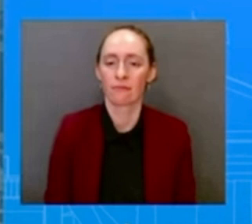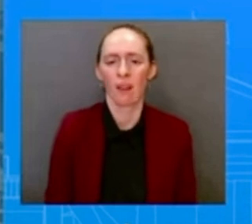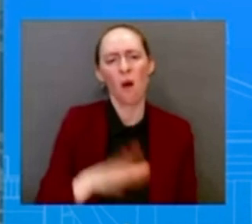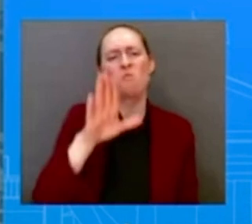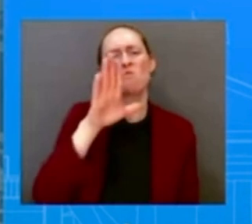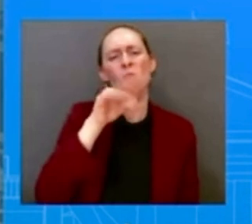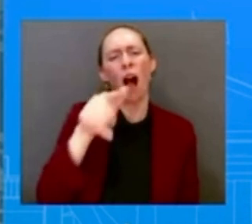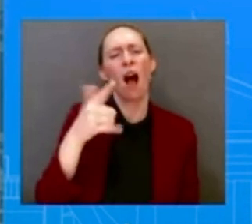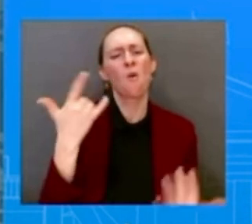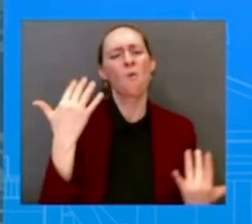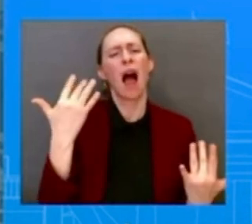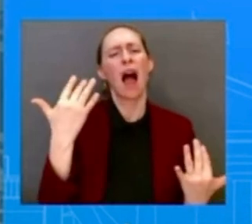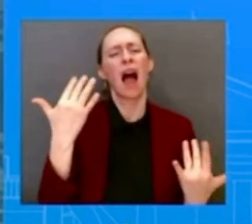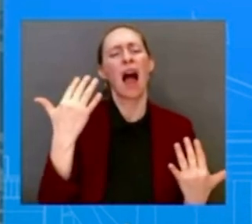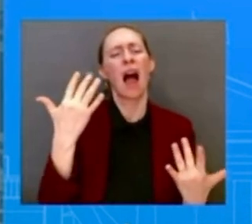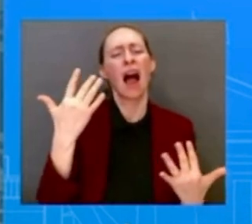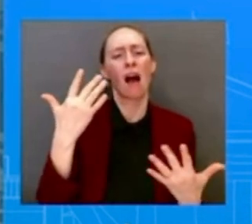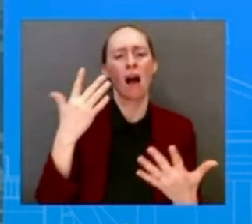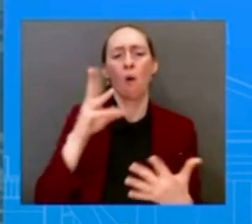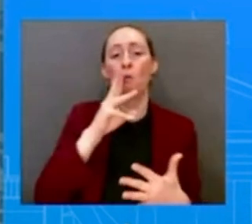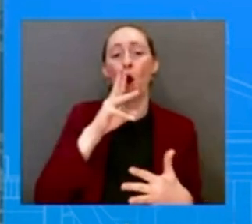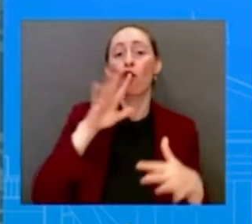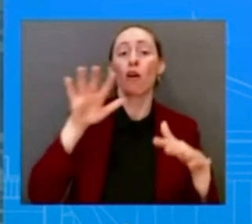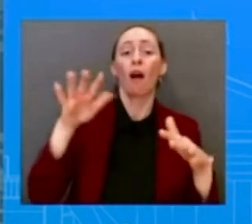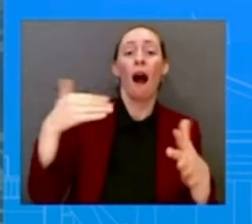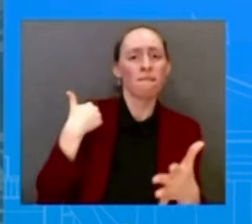heading over the Arctic. It's not very warm.